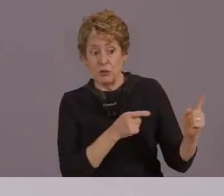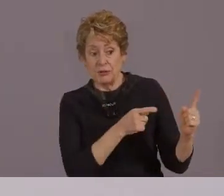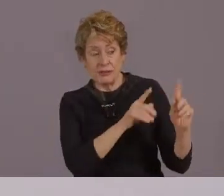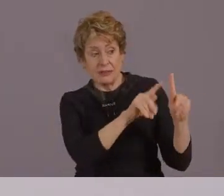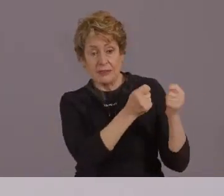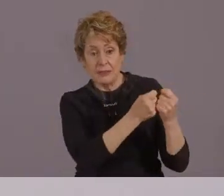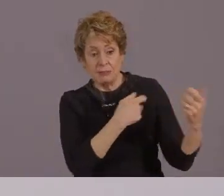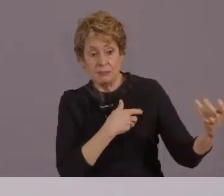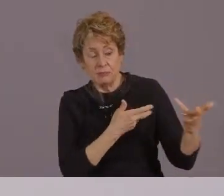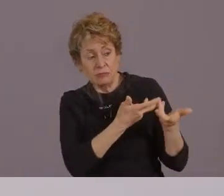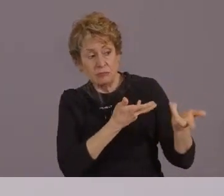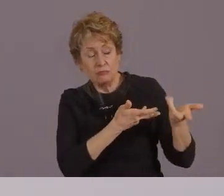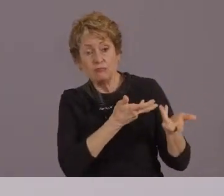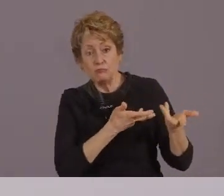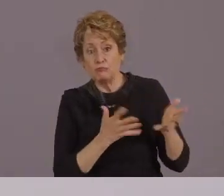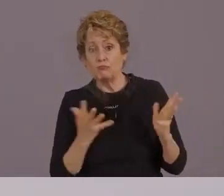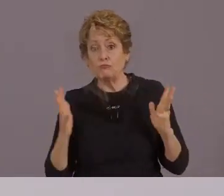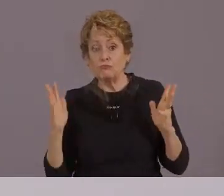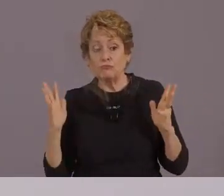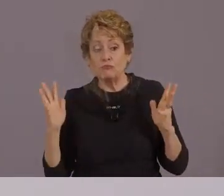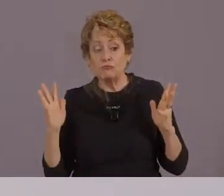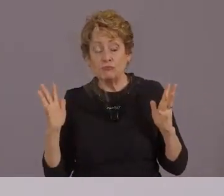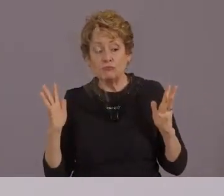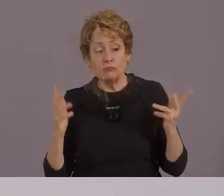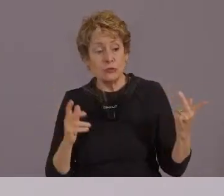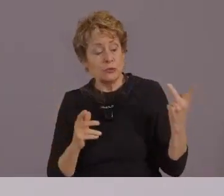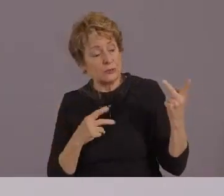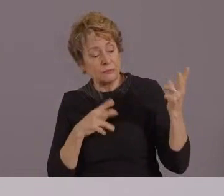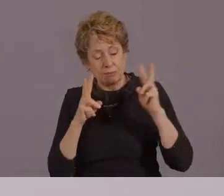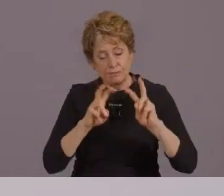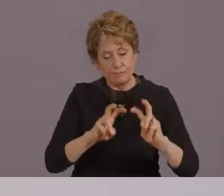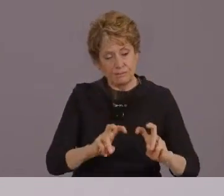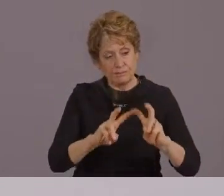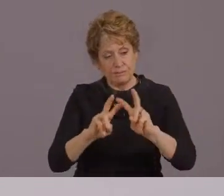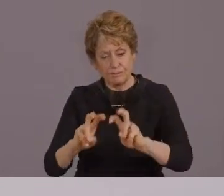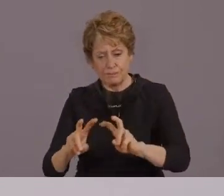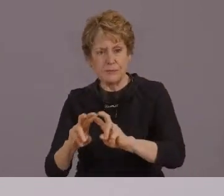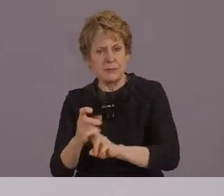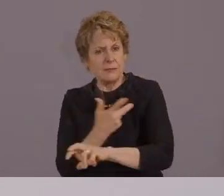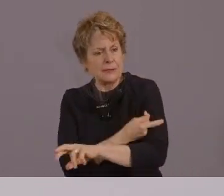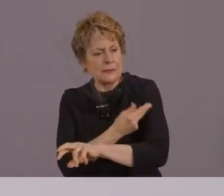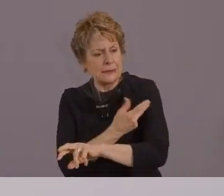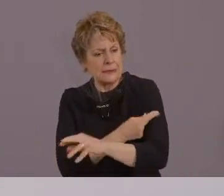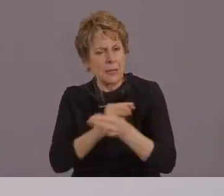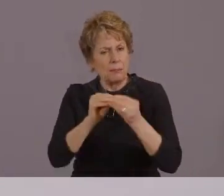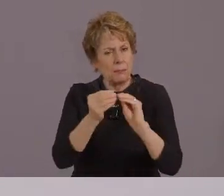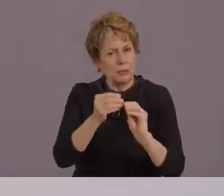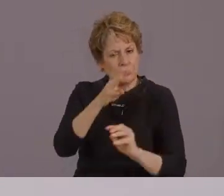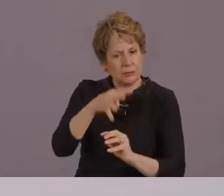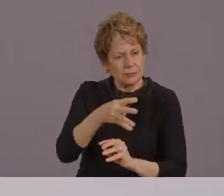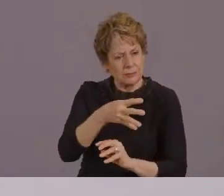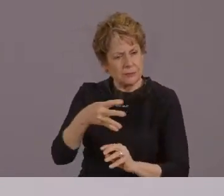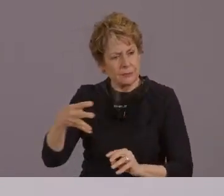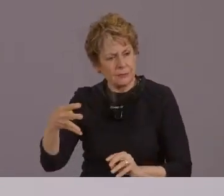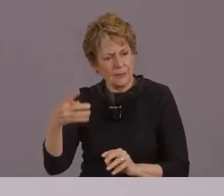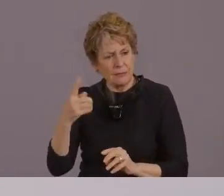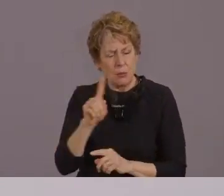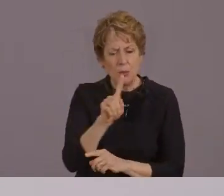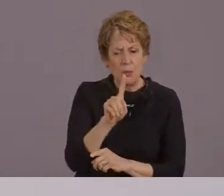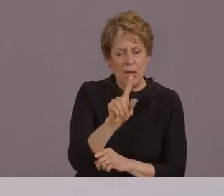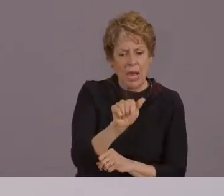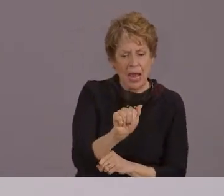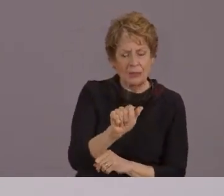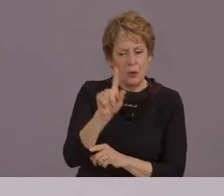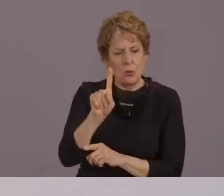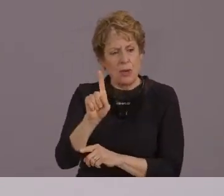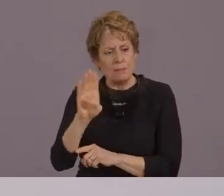rates, especially among those prioritized 1A and 1B populations, we felt that this was the right